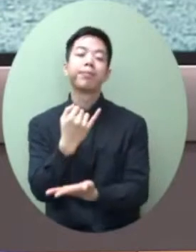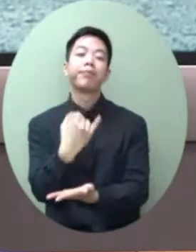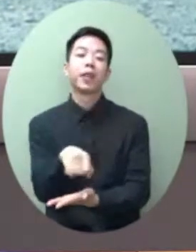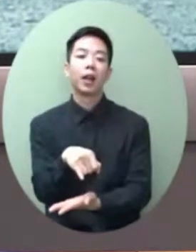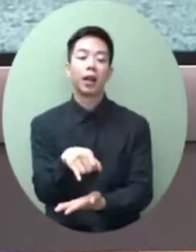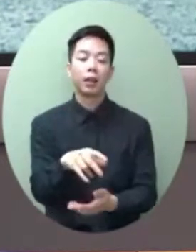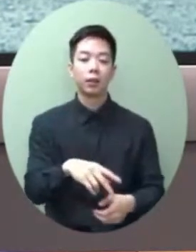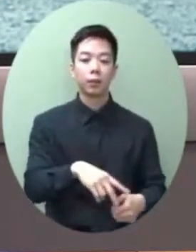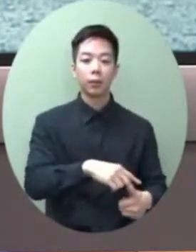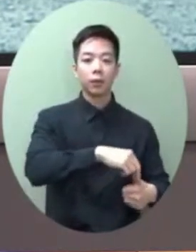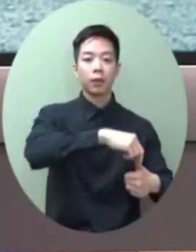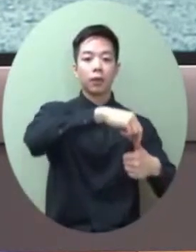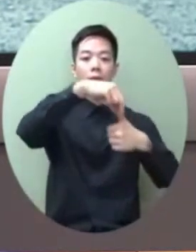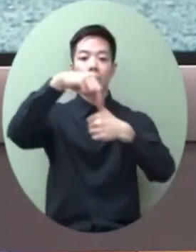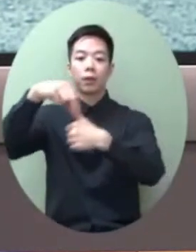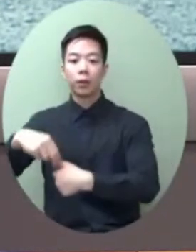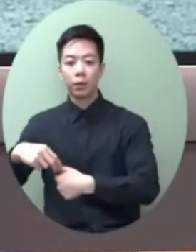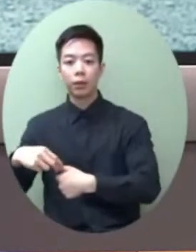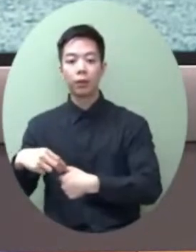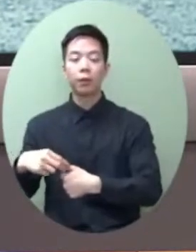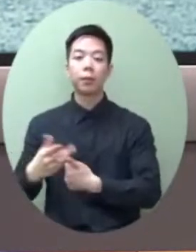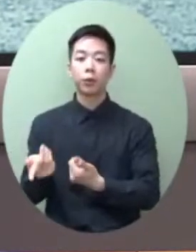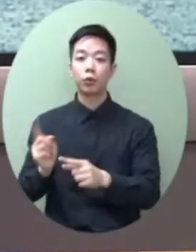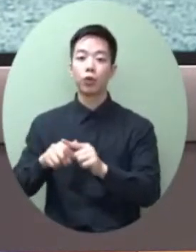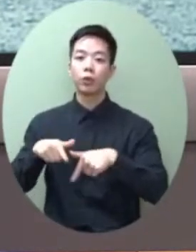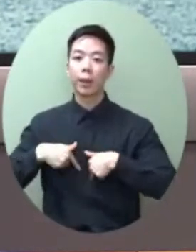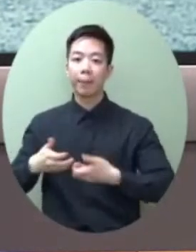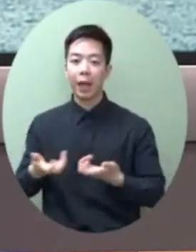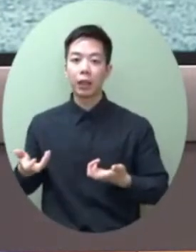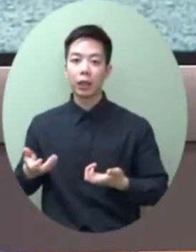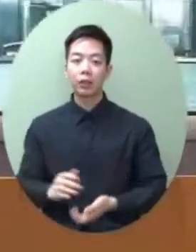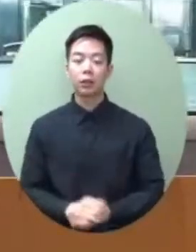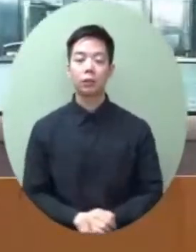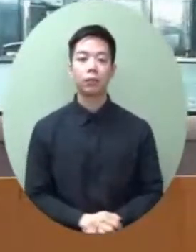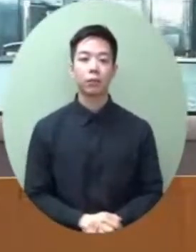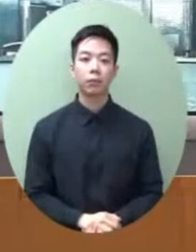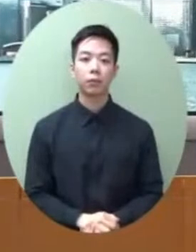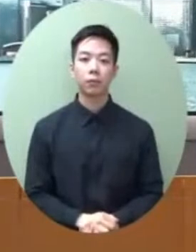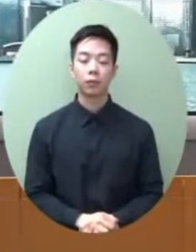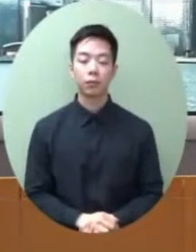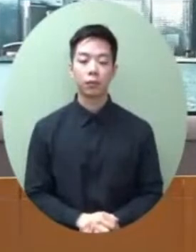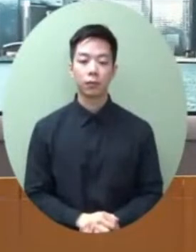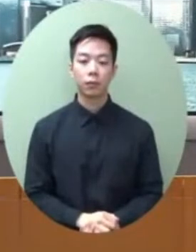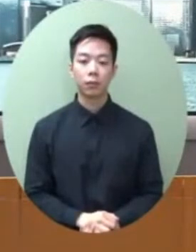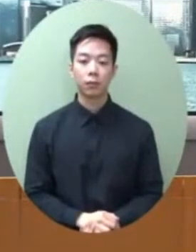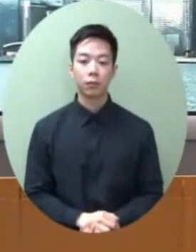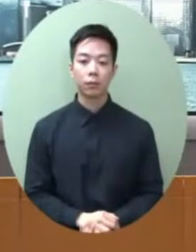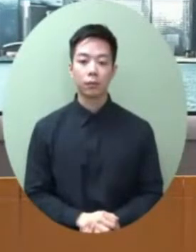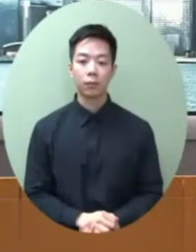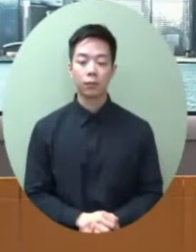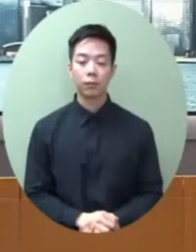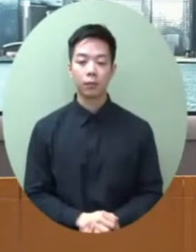they know that nobody admits anytime soon. That's why we transfer them